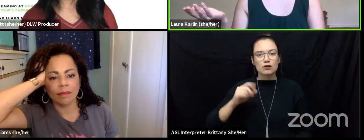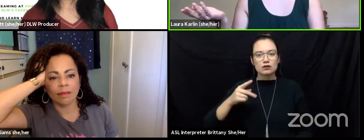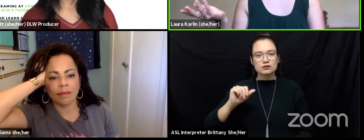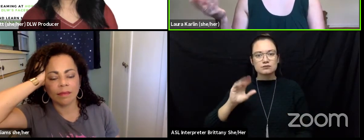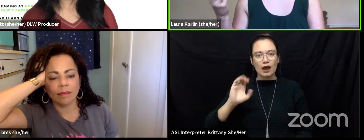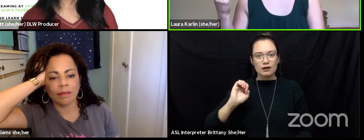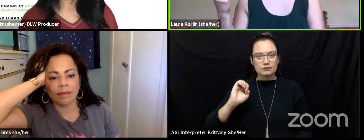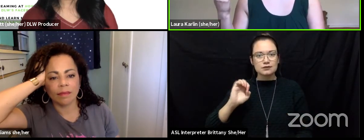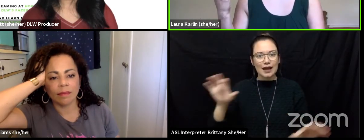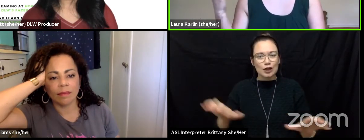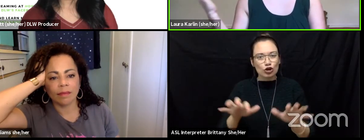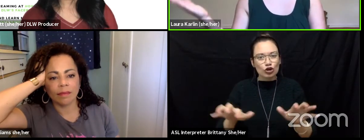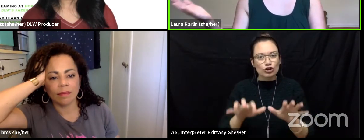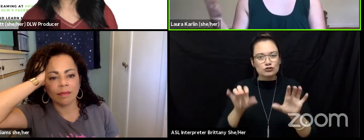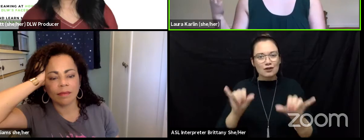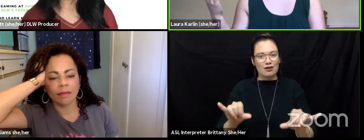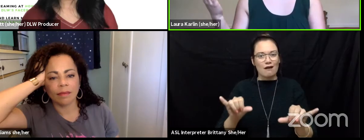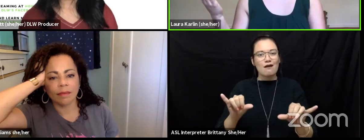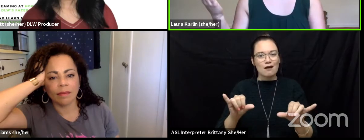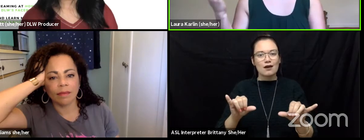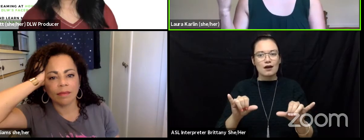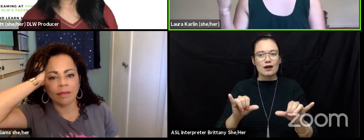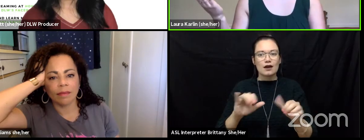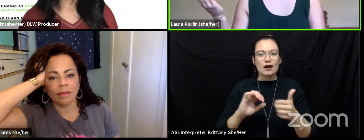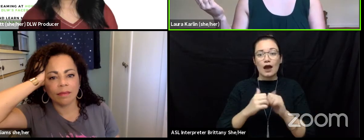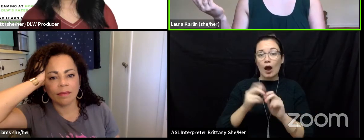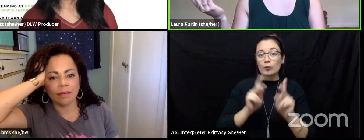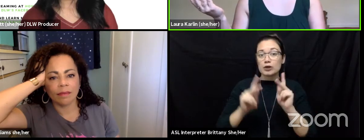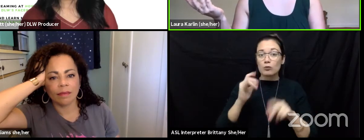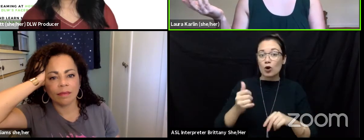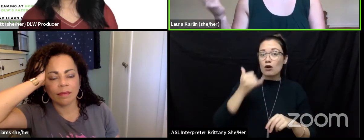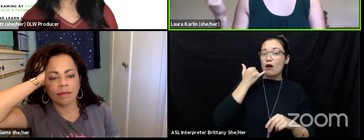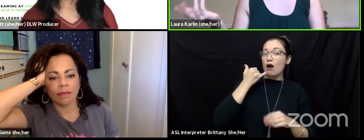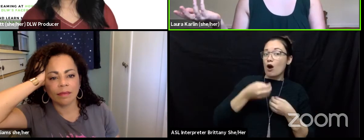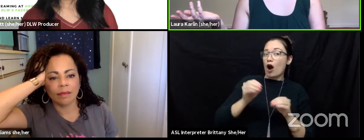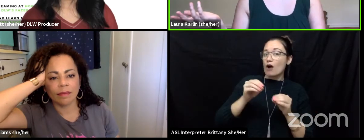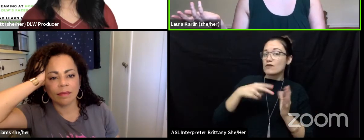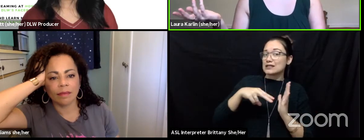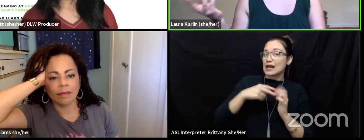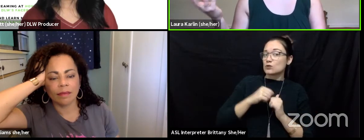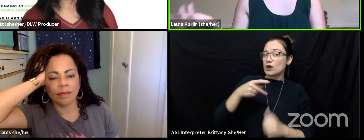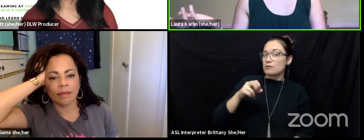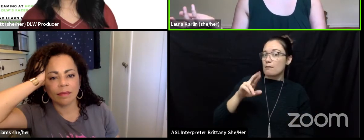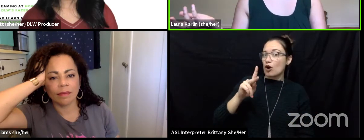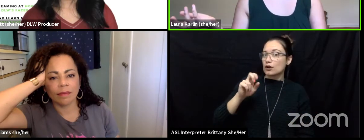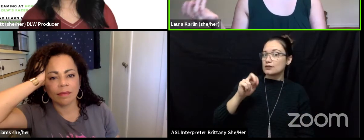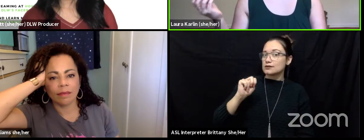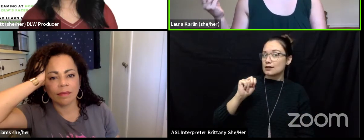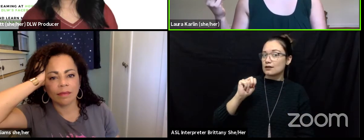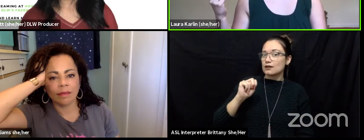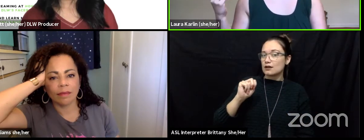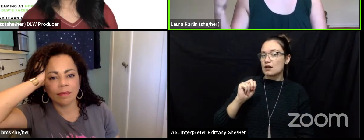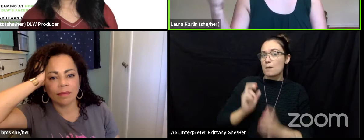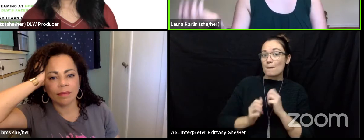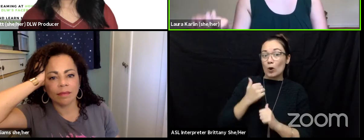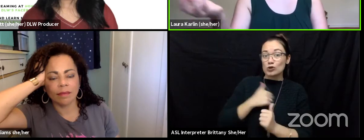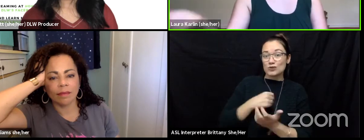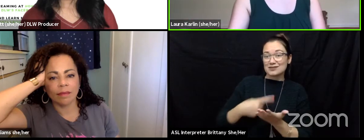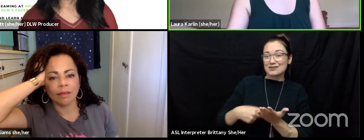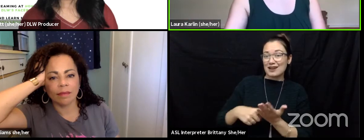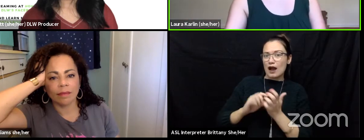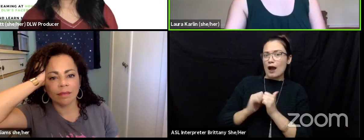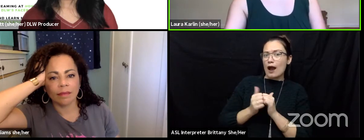we used to have people call the office and ask about Dancing Through Parkinson's, most of what we're talking about is how